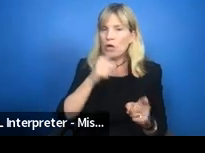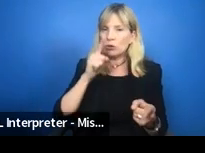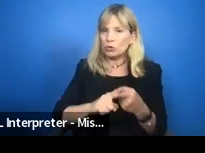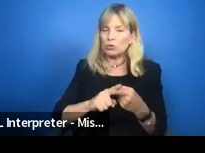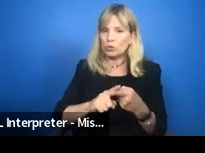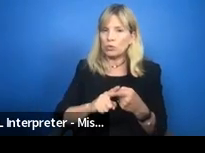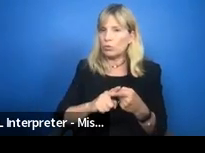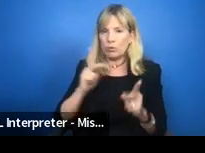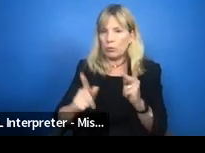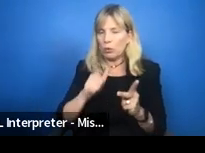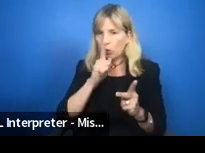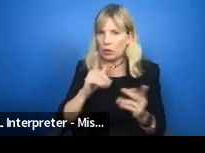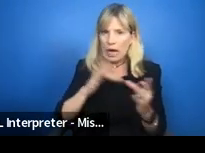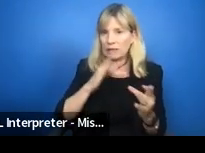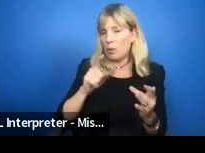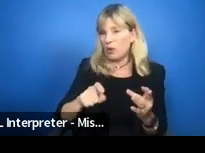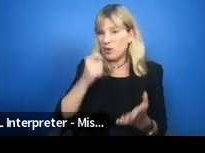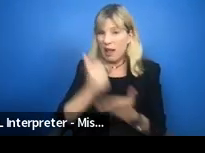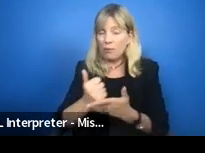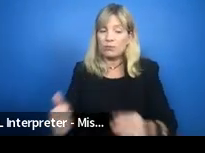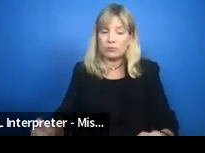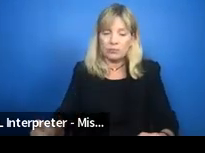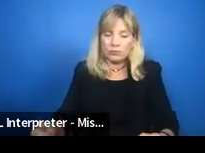into contact with who need help.